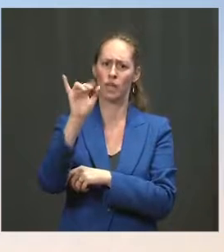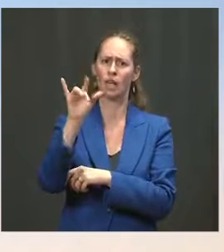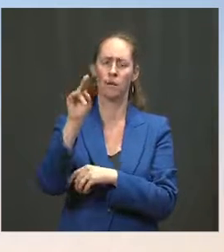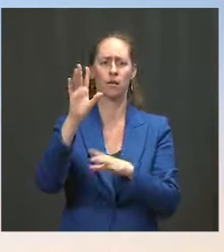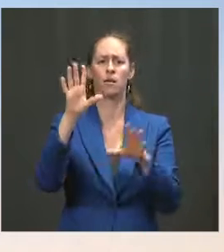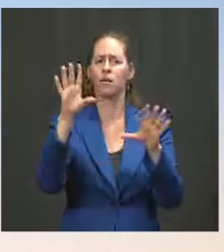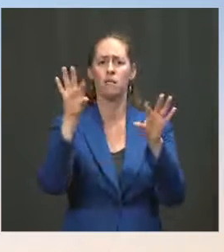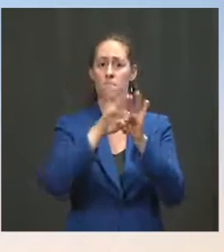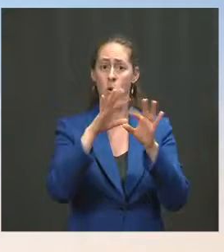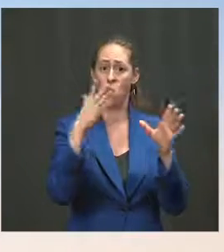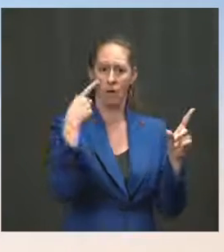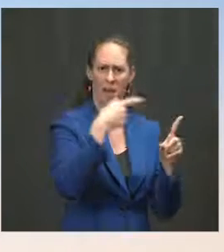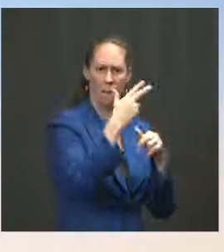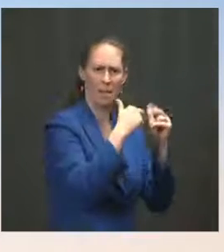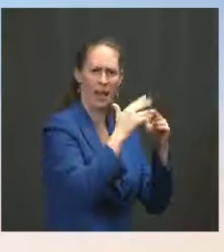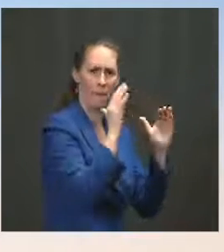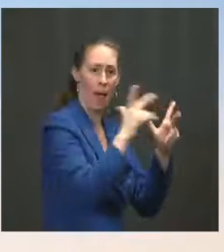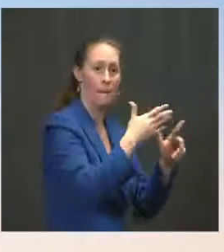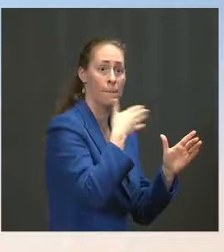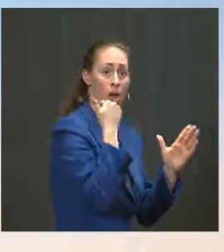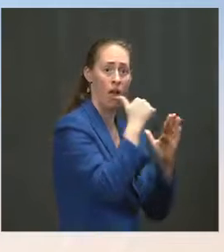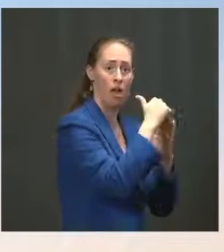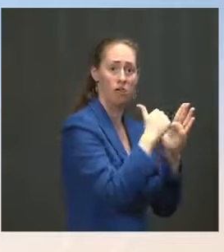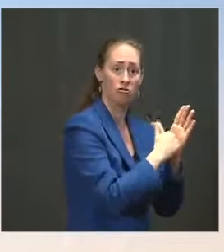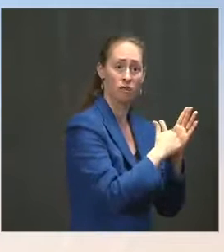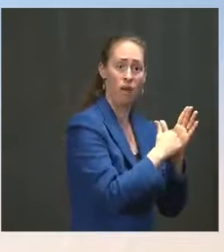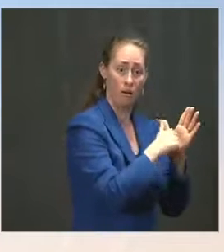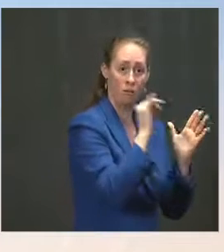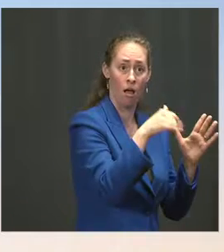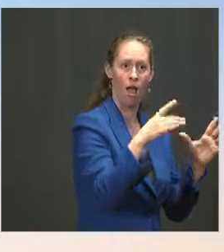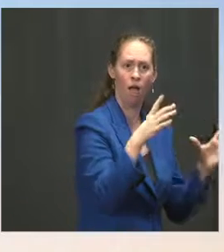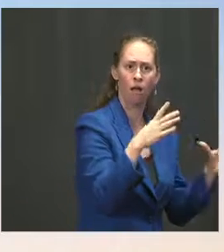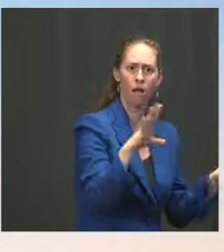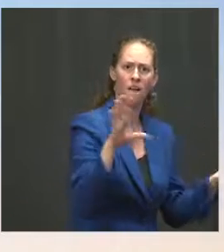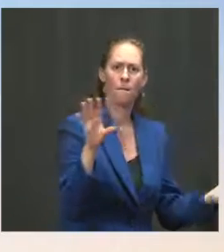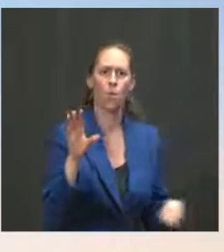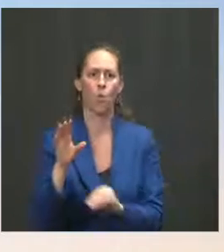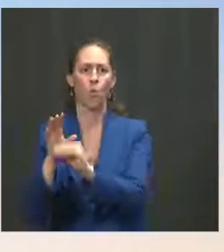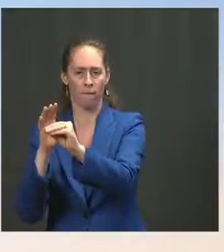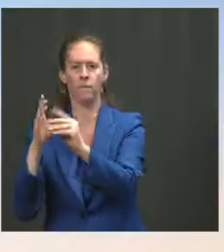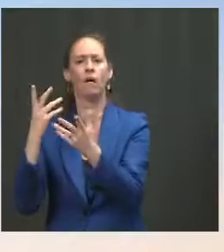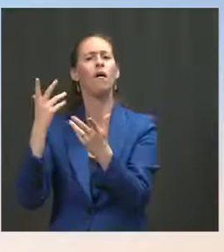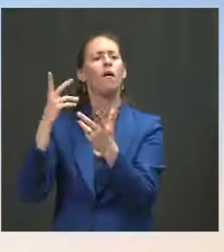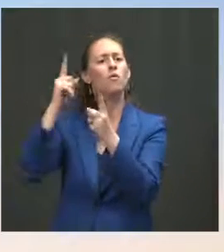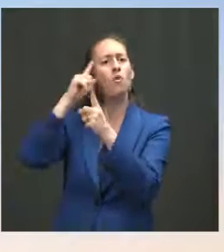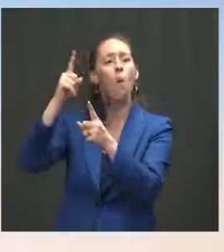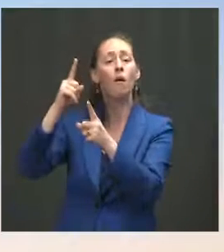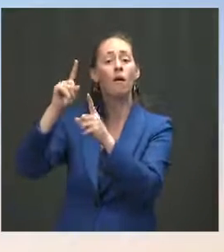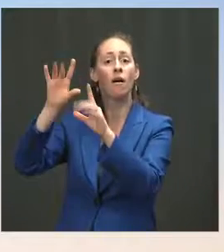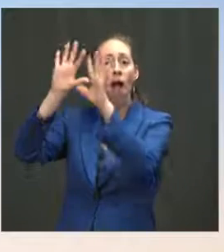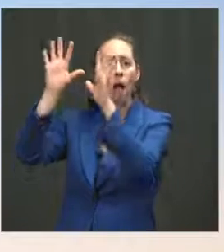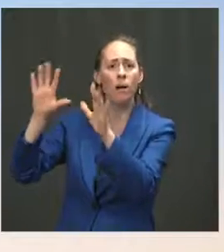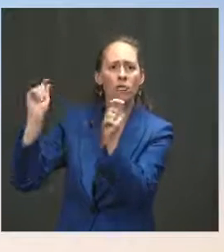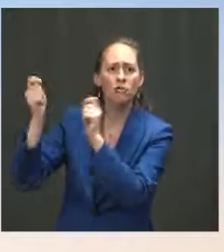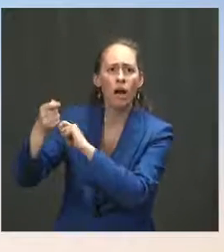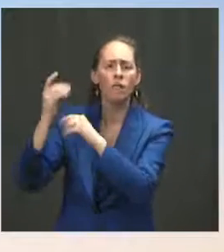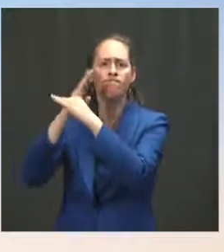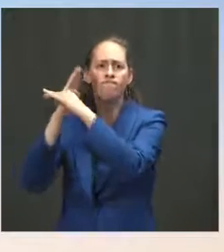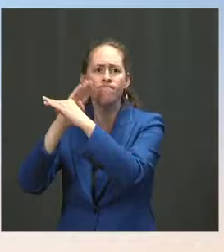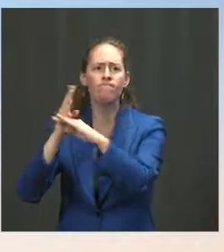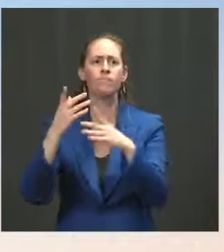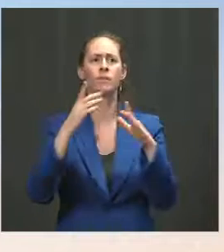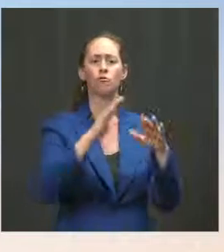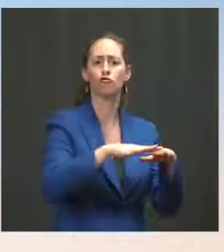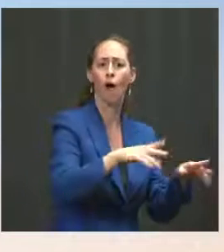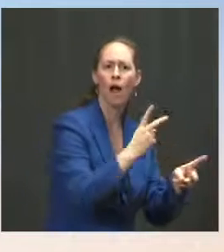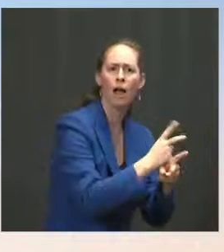Better agenda, that additional investments in protecting our climate, bringing down the costs of childcare, of healthcare, of education for the